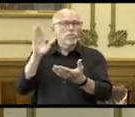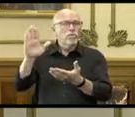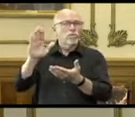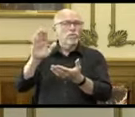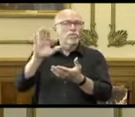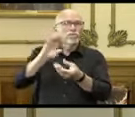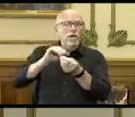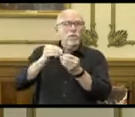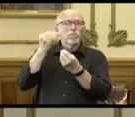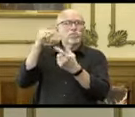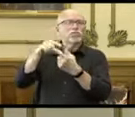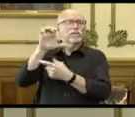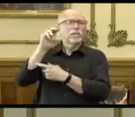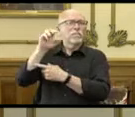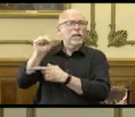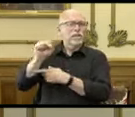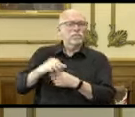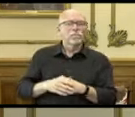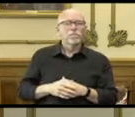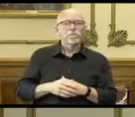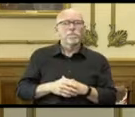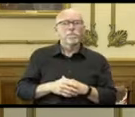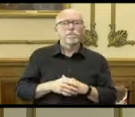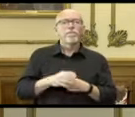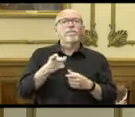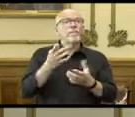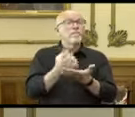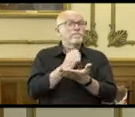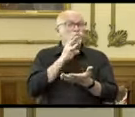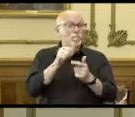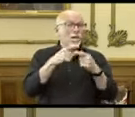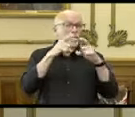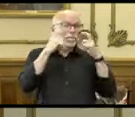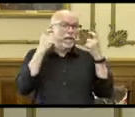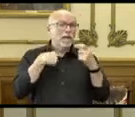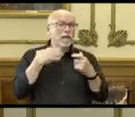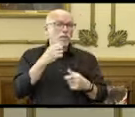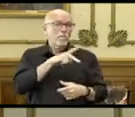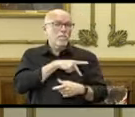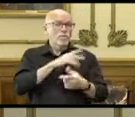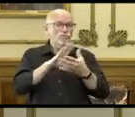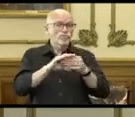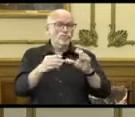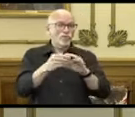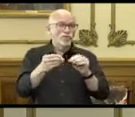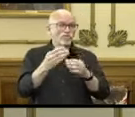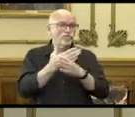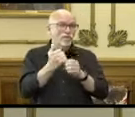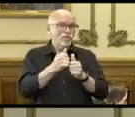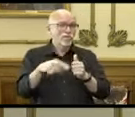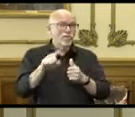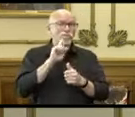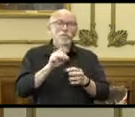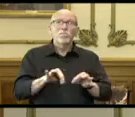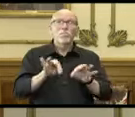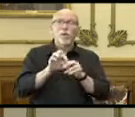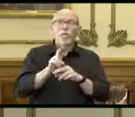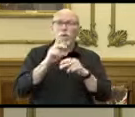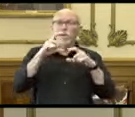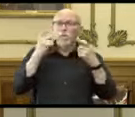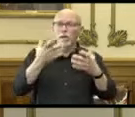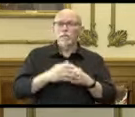CMS. And lastly, with all the talk on masks, I wanted to give a brief personal story, I think, on the importance of wearing a